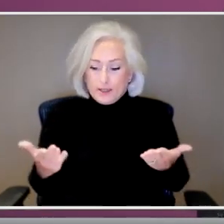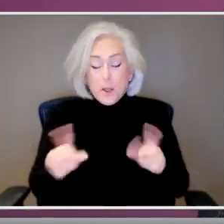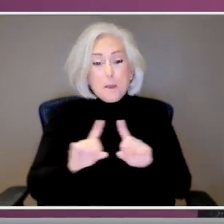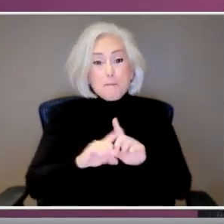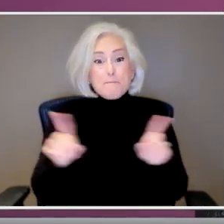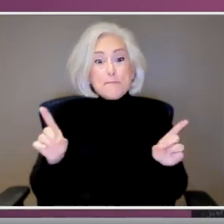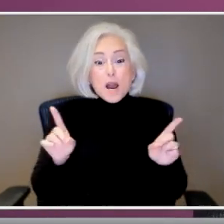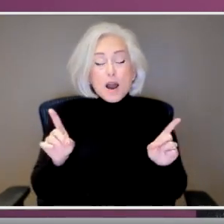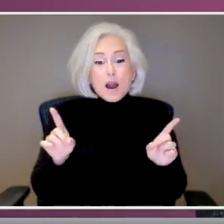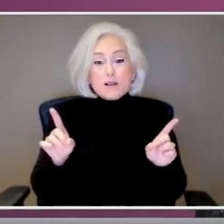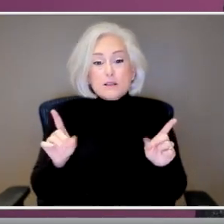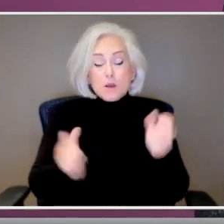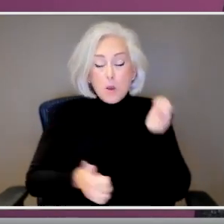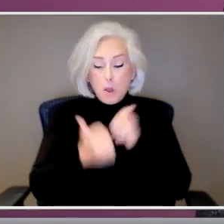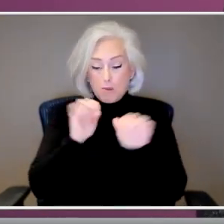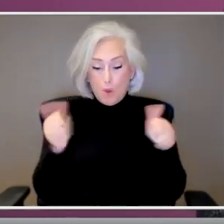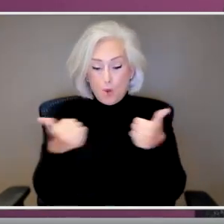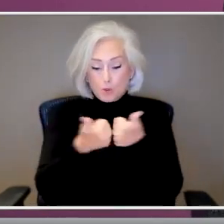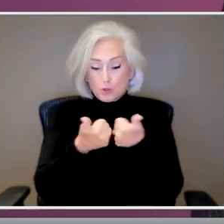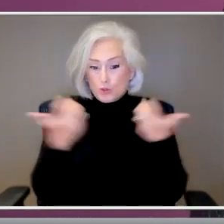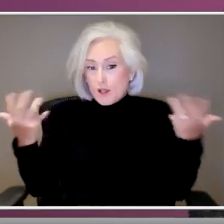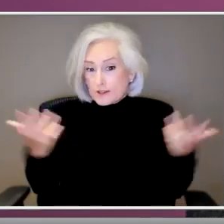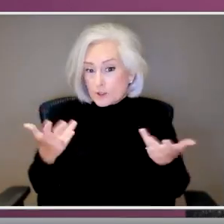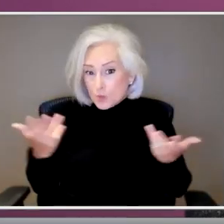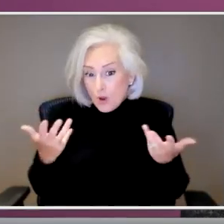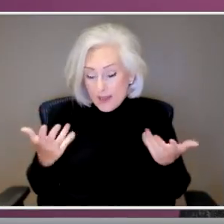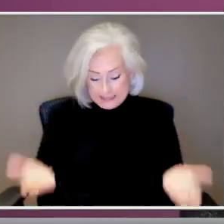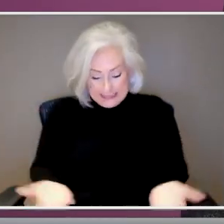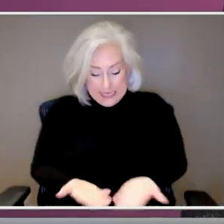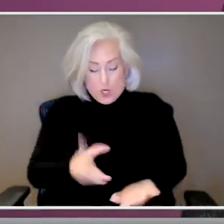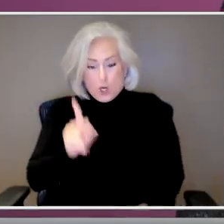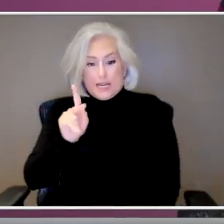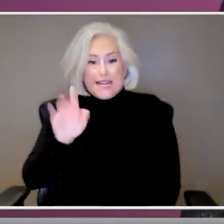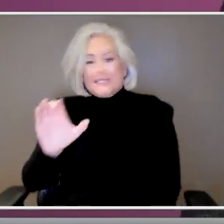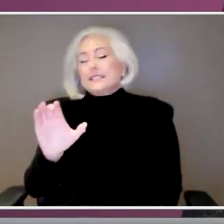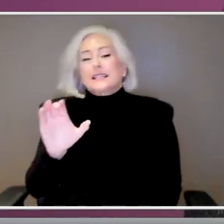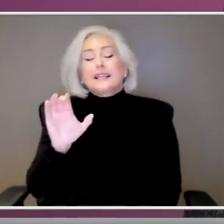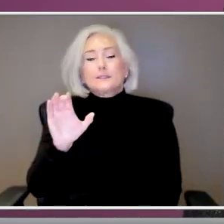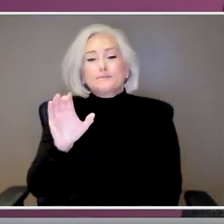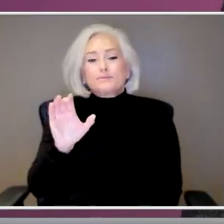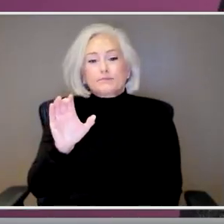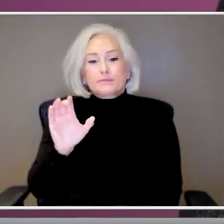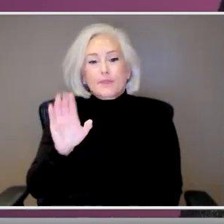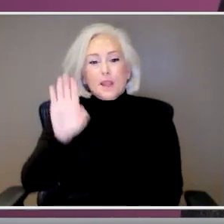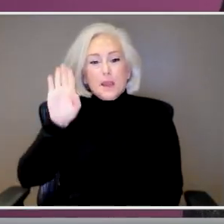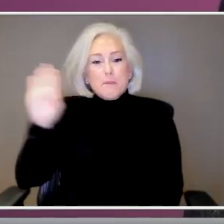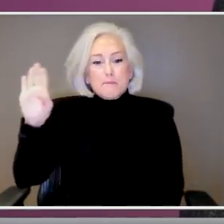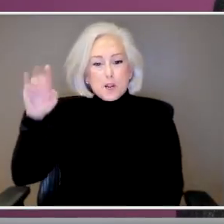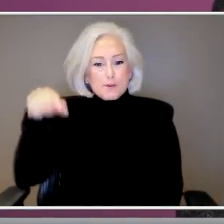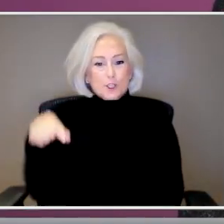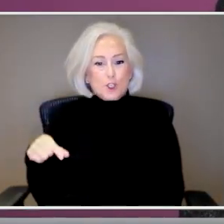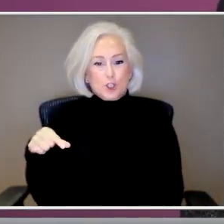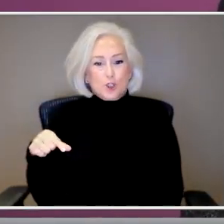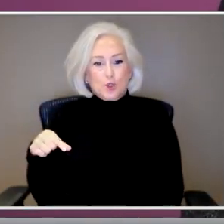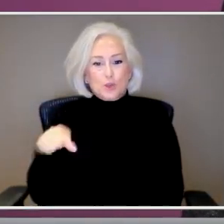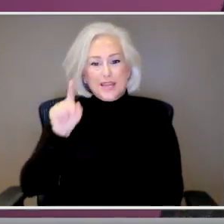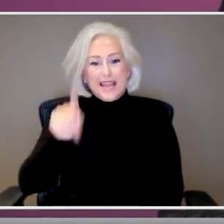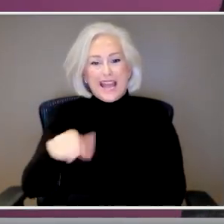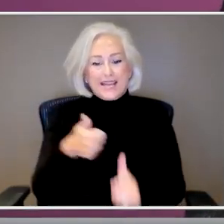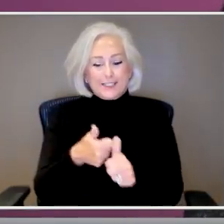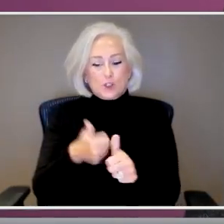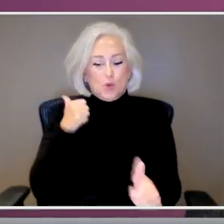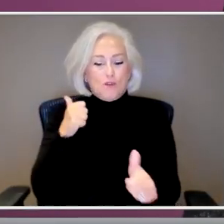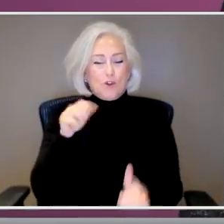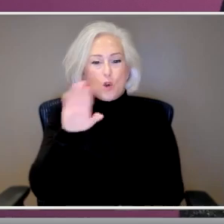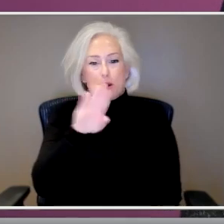was most challenging, and especially to be in Kansas City, was the barbecue. I had to stay away from barbecue because it was